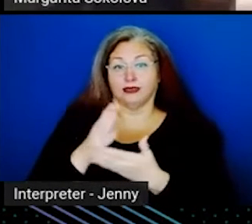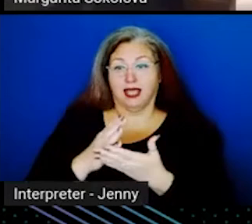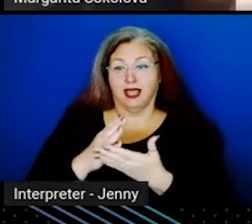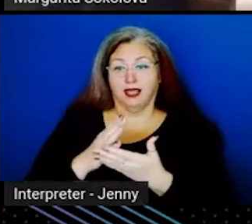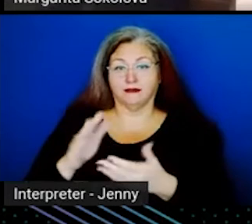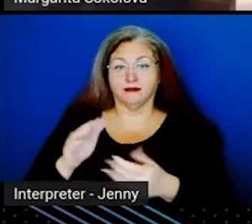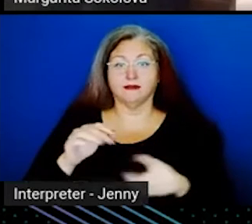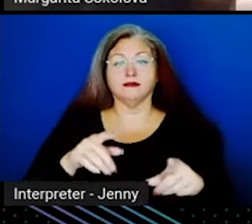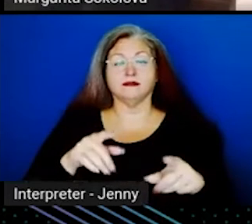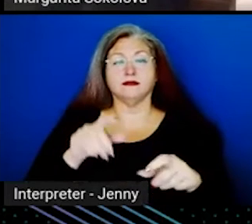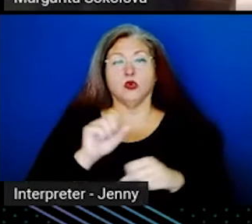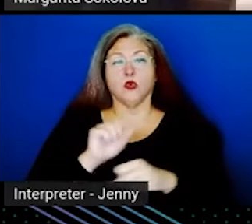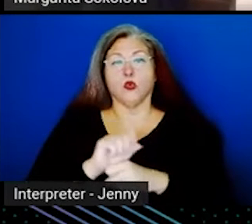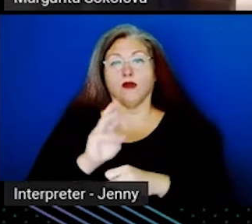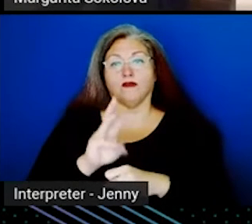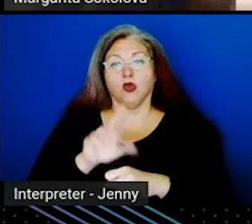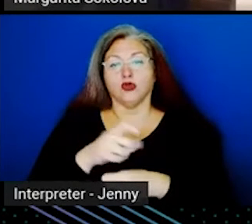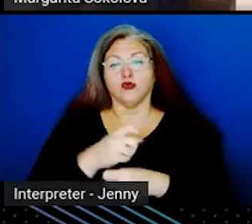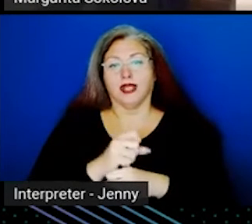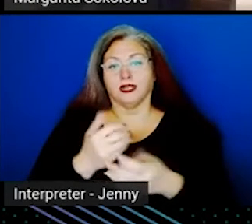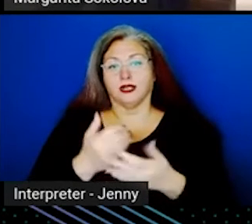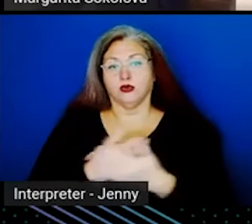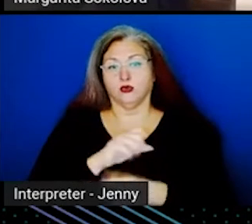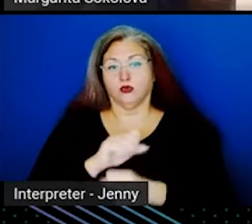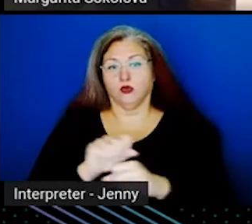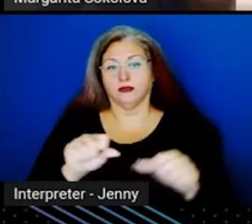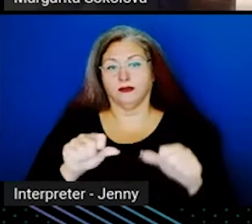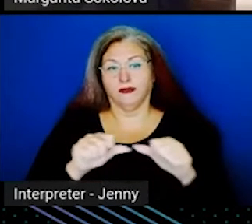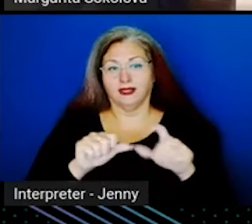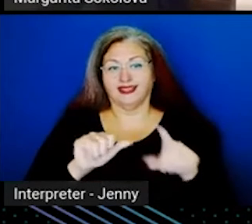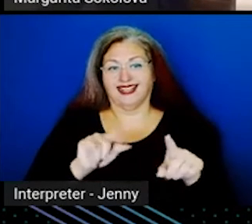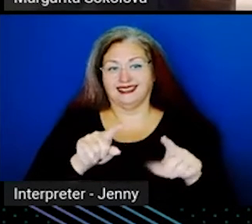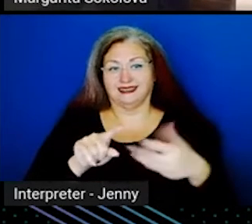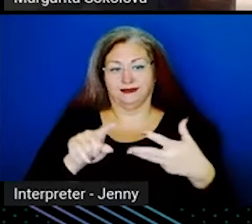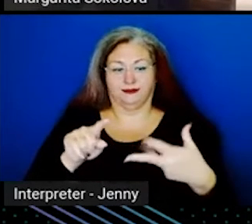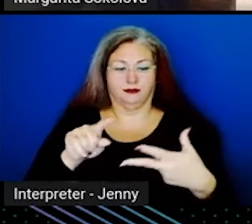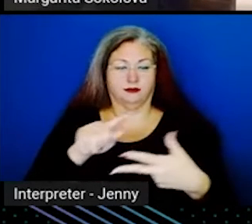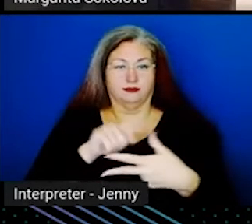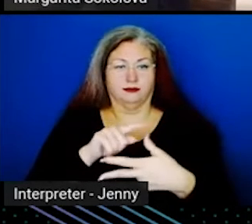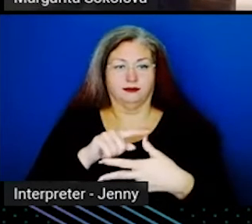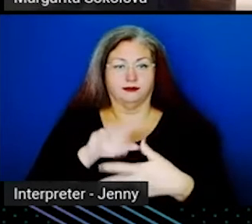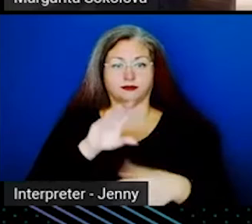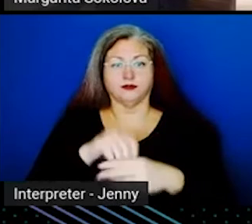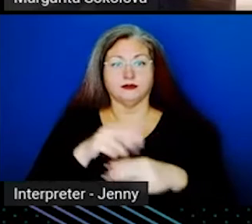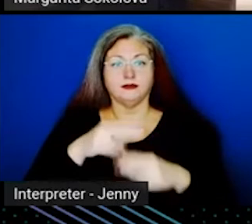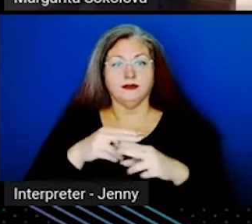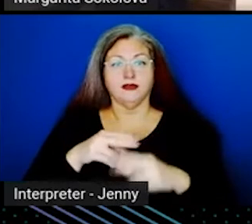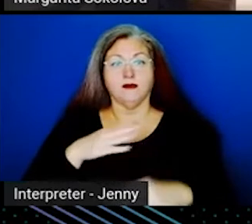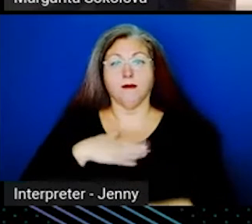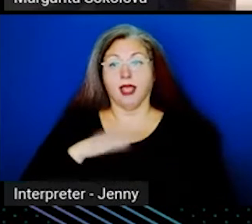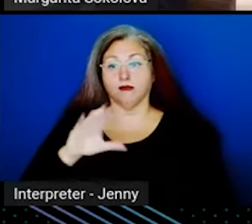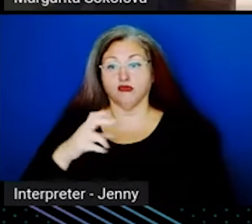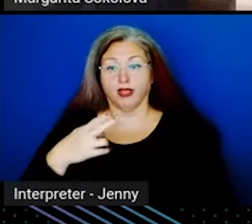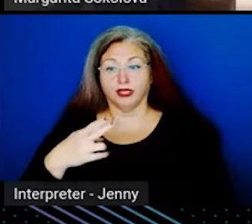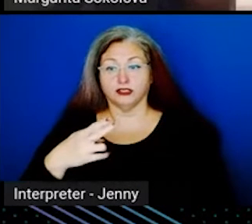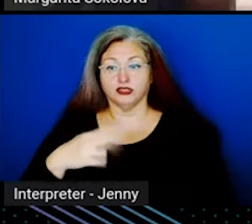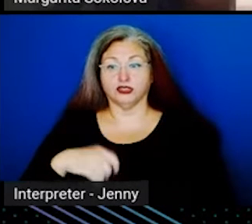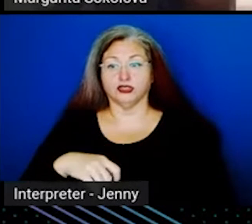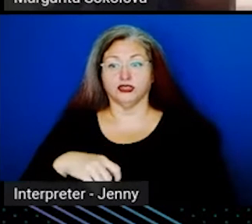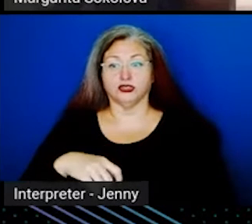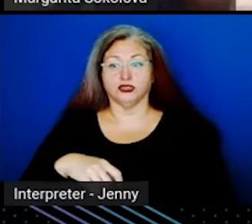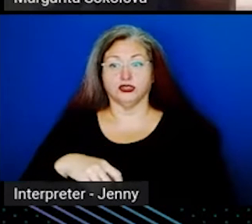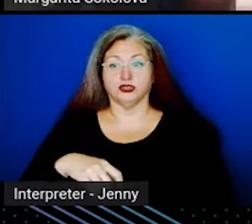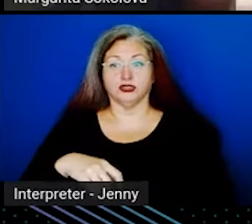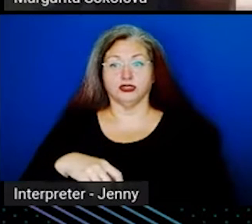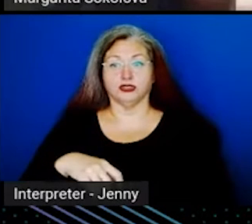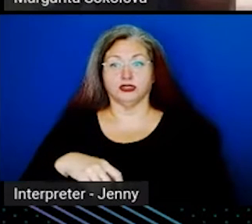the workflow created a new workspace, and it's this one. So this contains the name of the branch that I created.